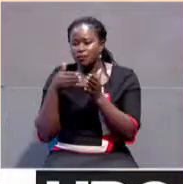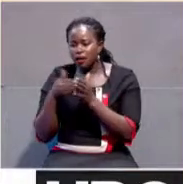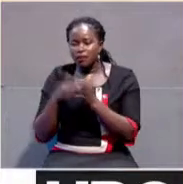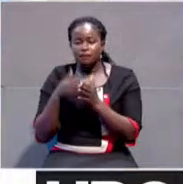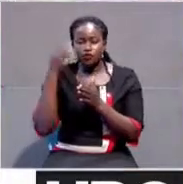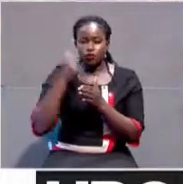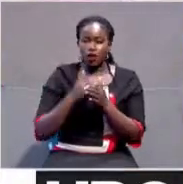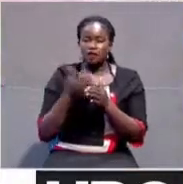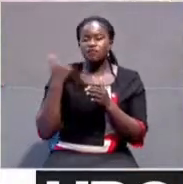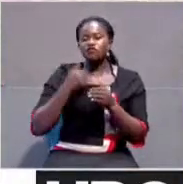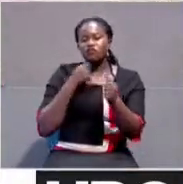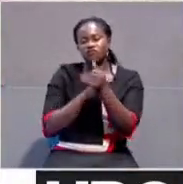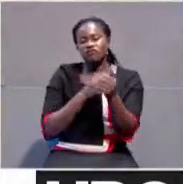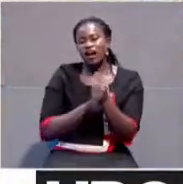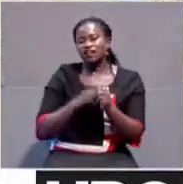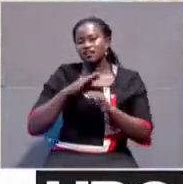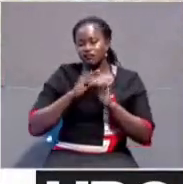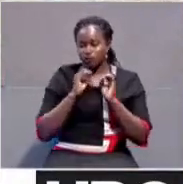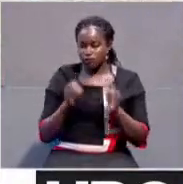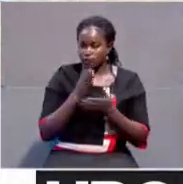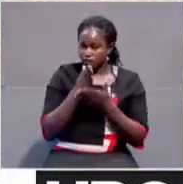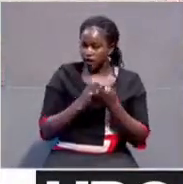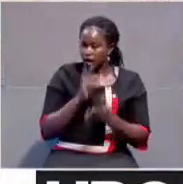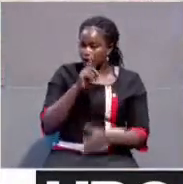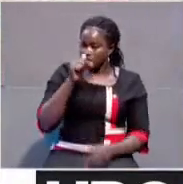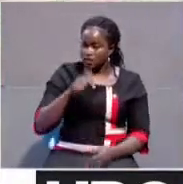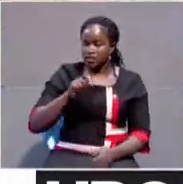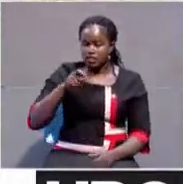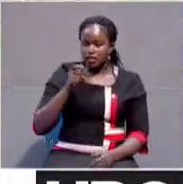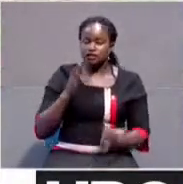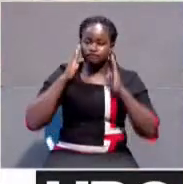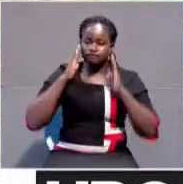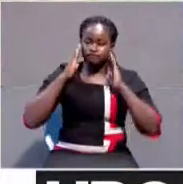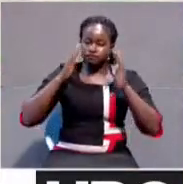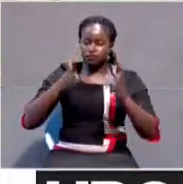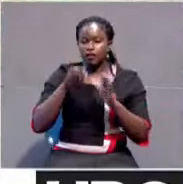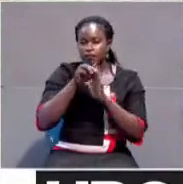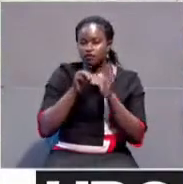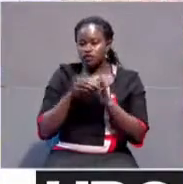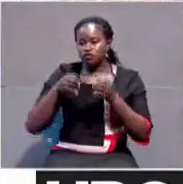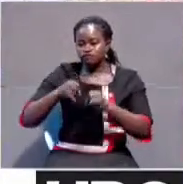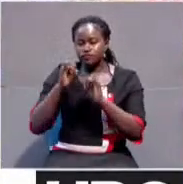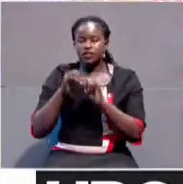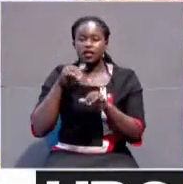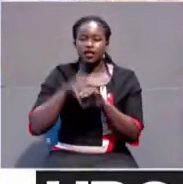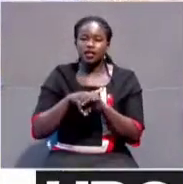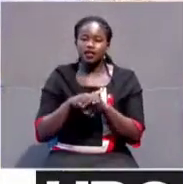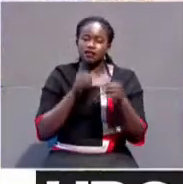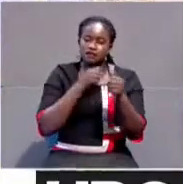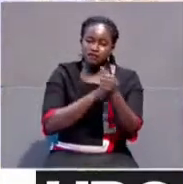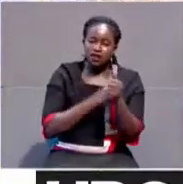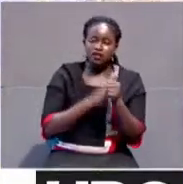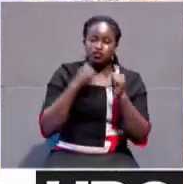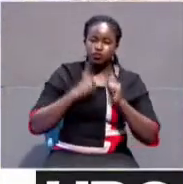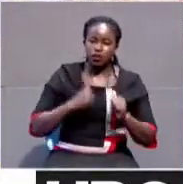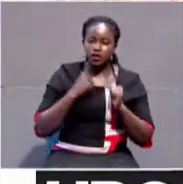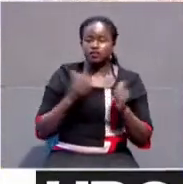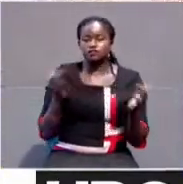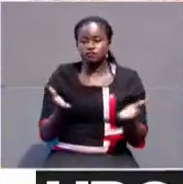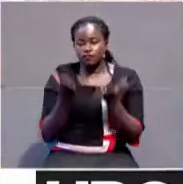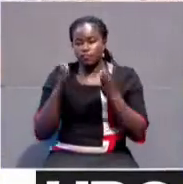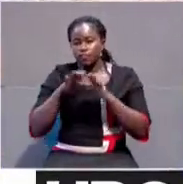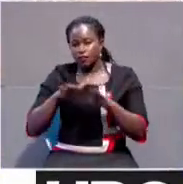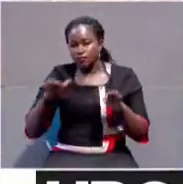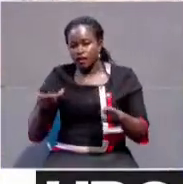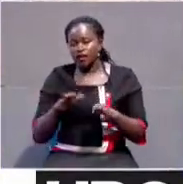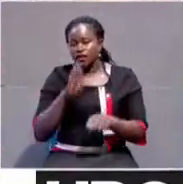by underfunding. Some of the 17 key commitments in the manifesto implementation included funding tourism promotion,